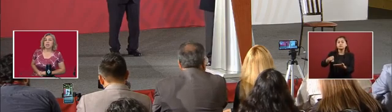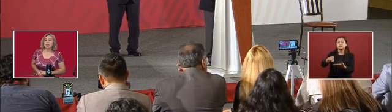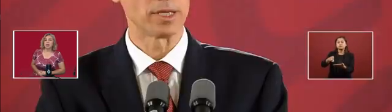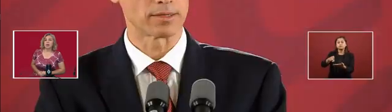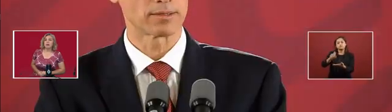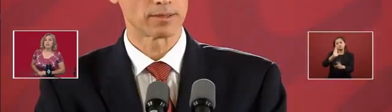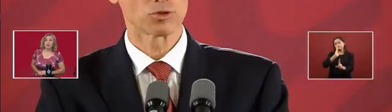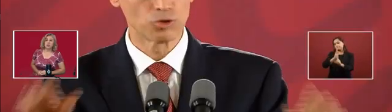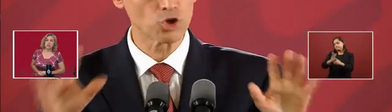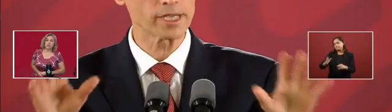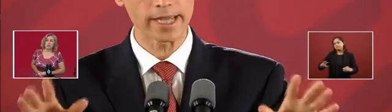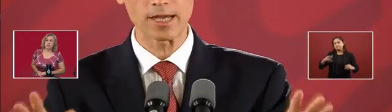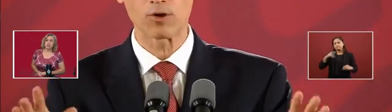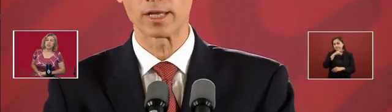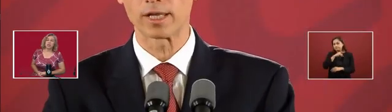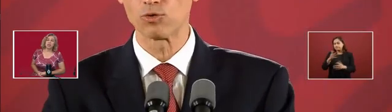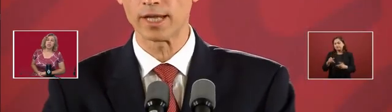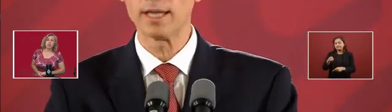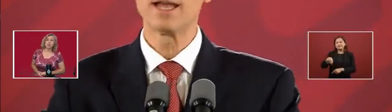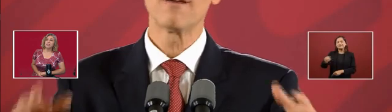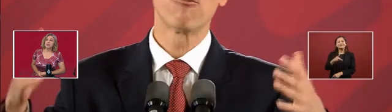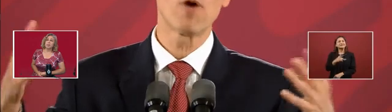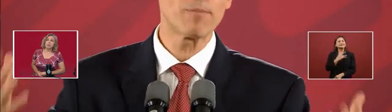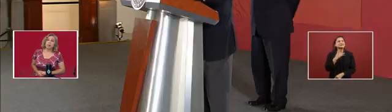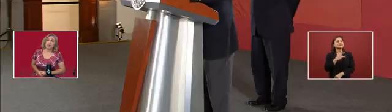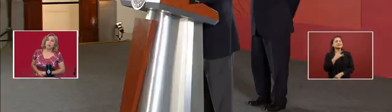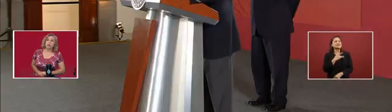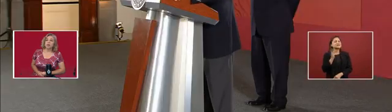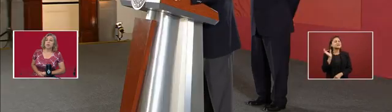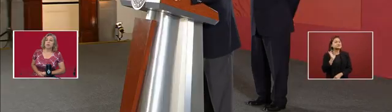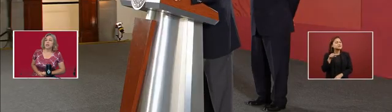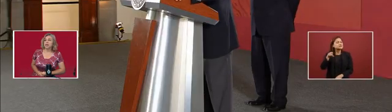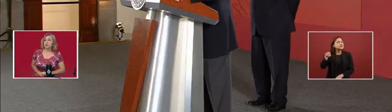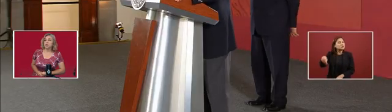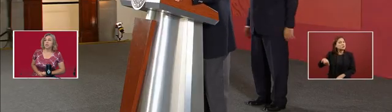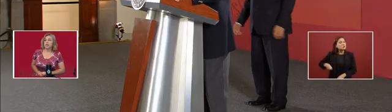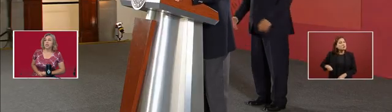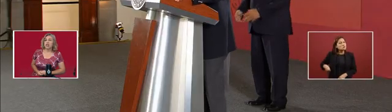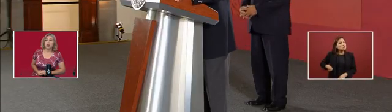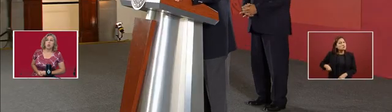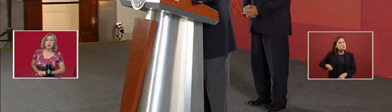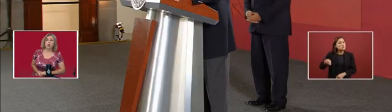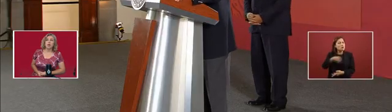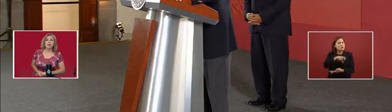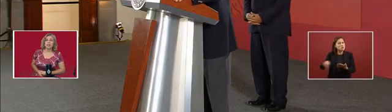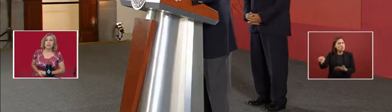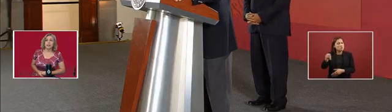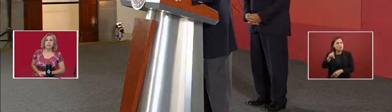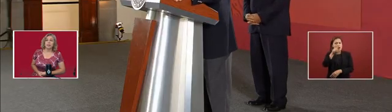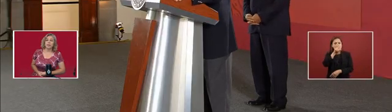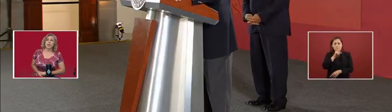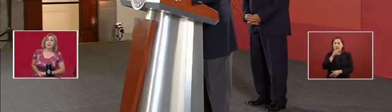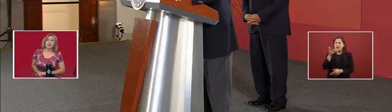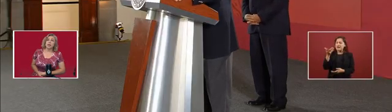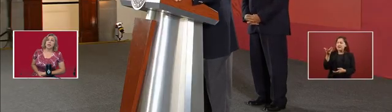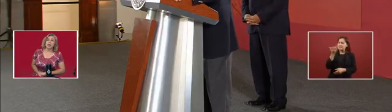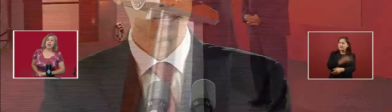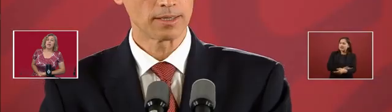get, and they've had it since May or June, and that's when we usually foresee and use the preventative